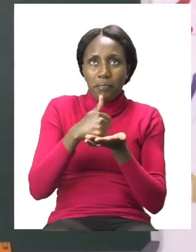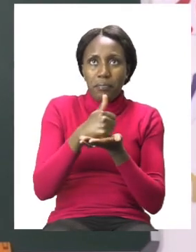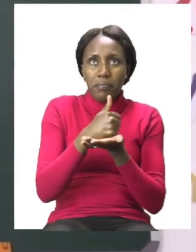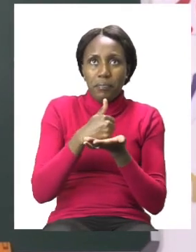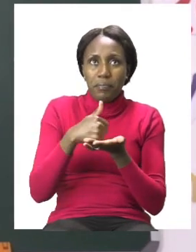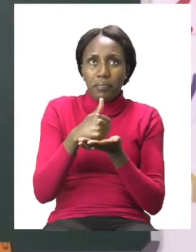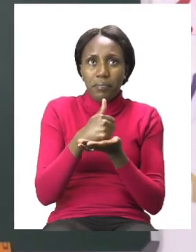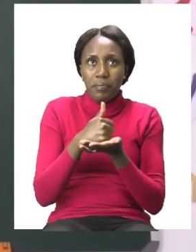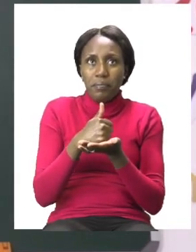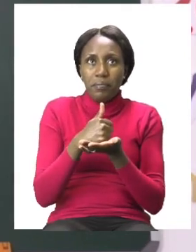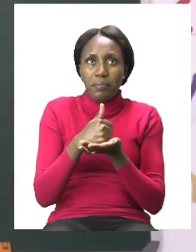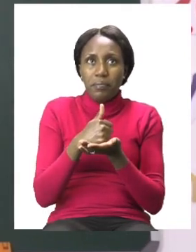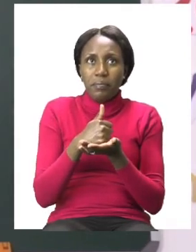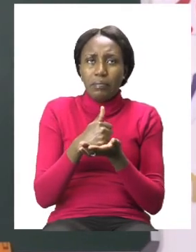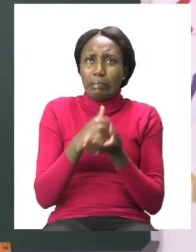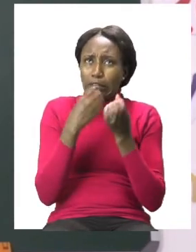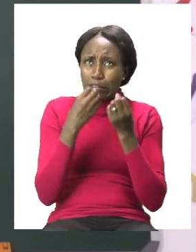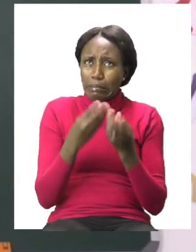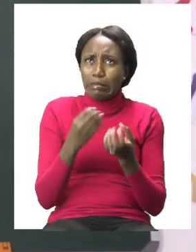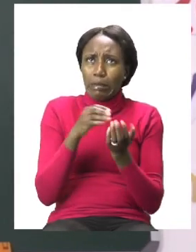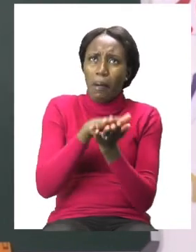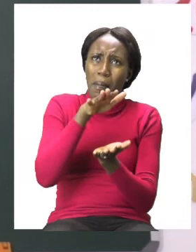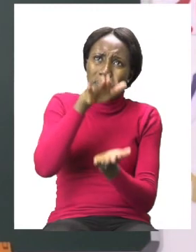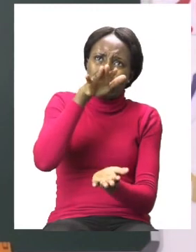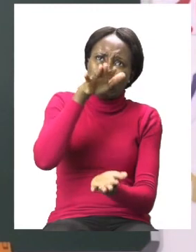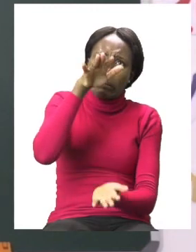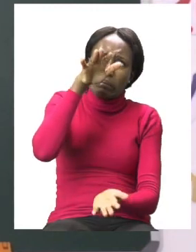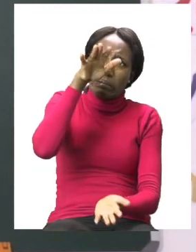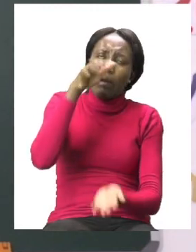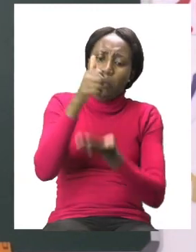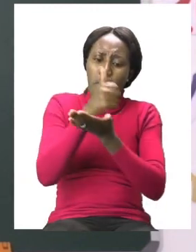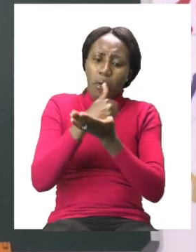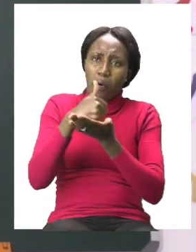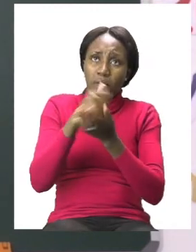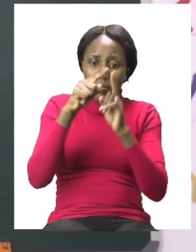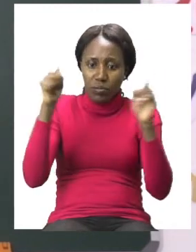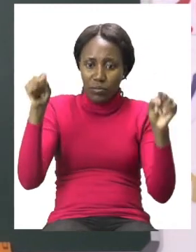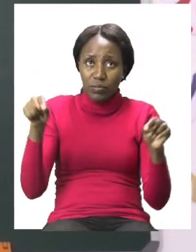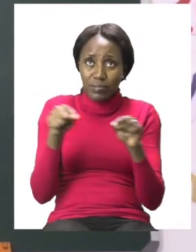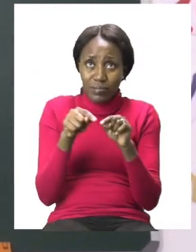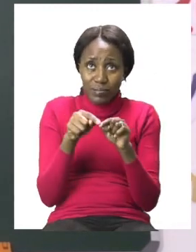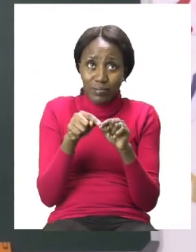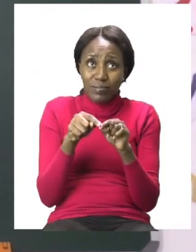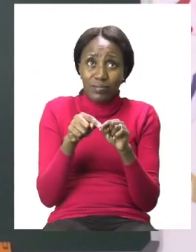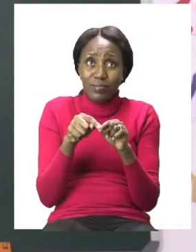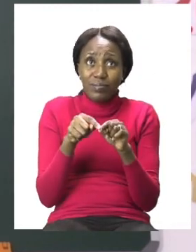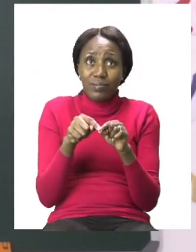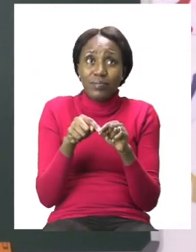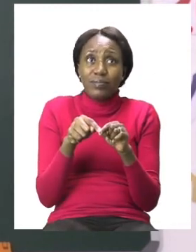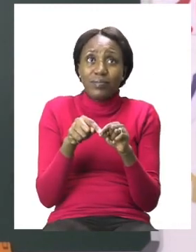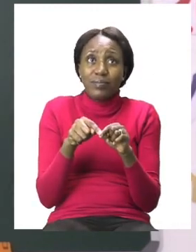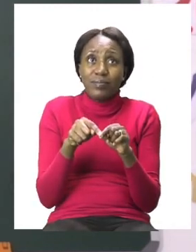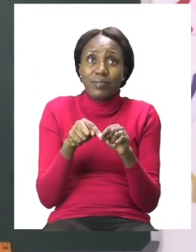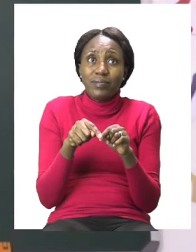this person is taking a lot of dishes and cleaning them with a cloth. You can use a cloth and